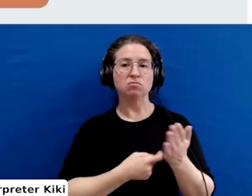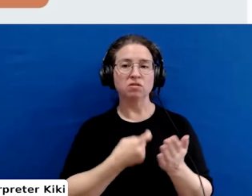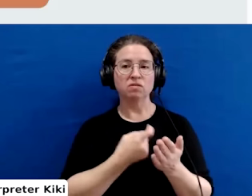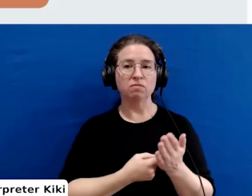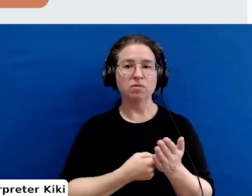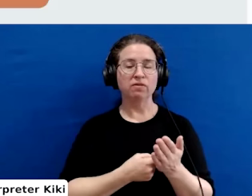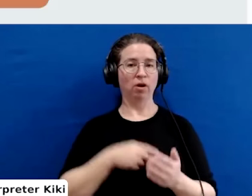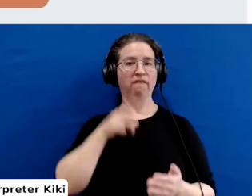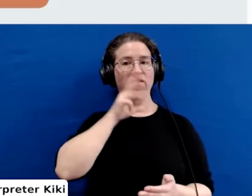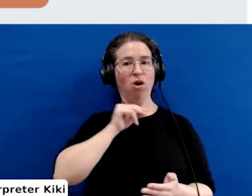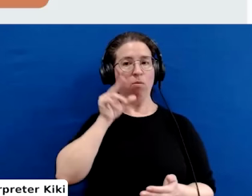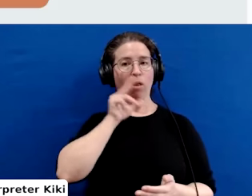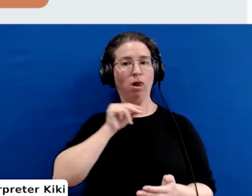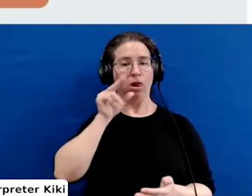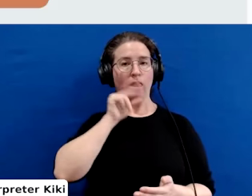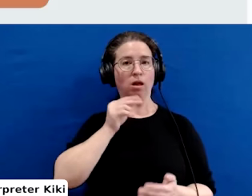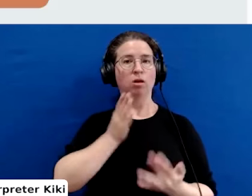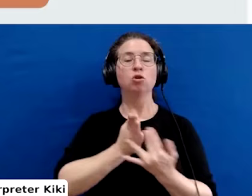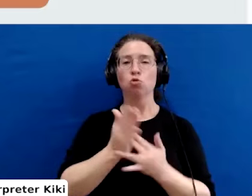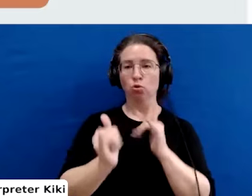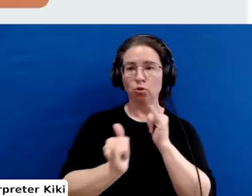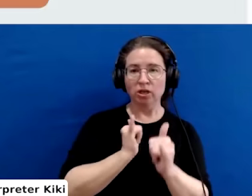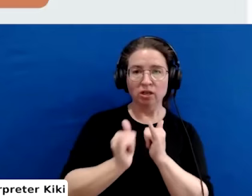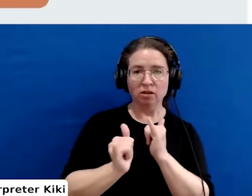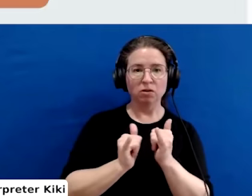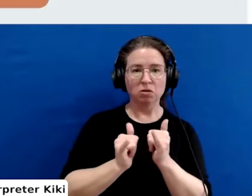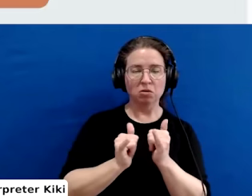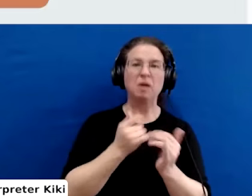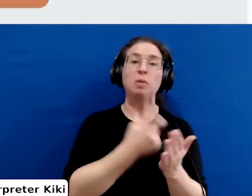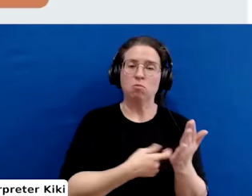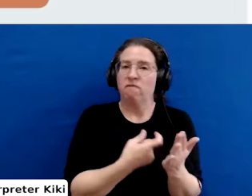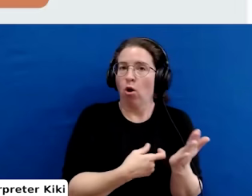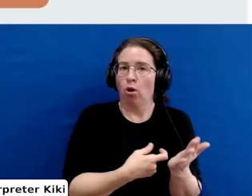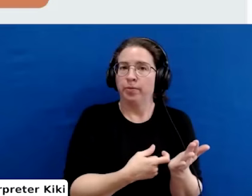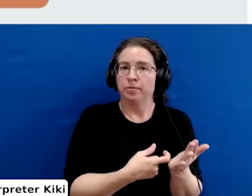application verbally through an interview with someone in our team.